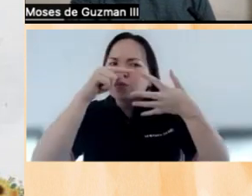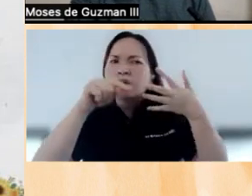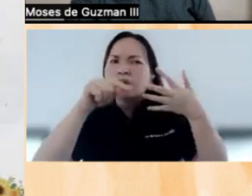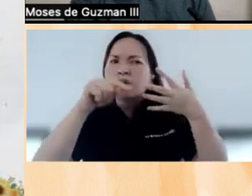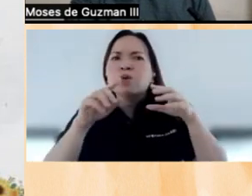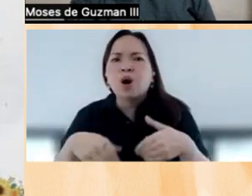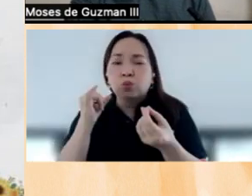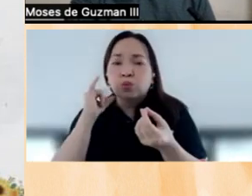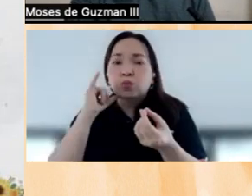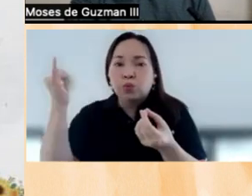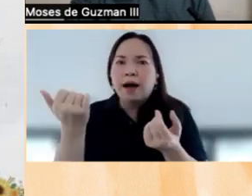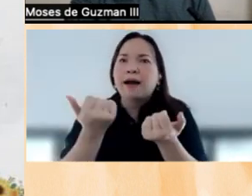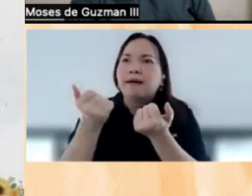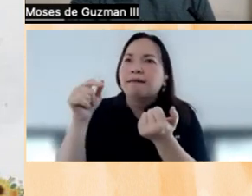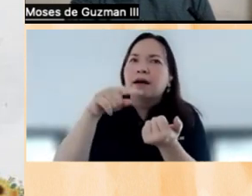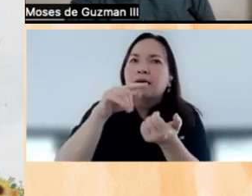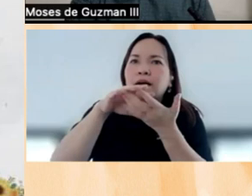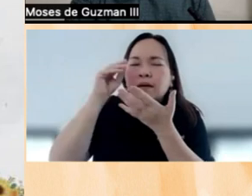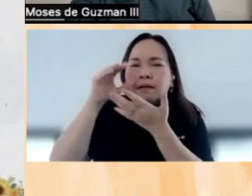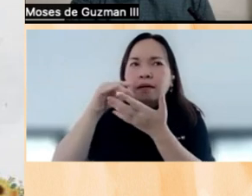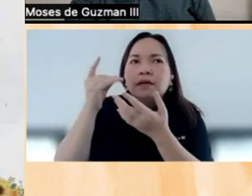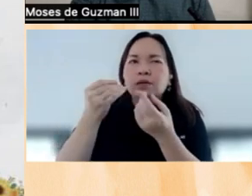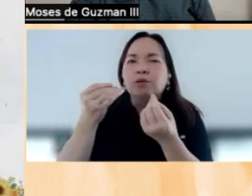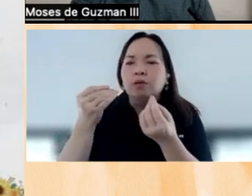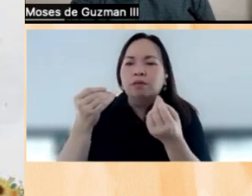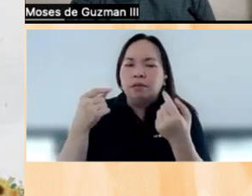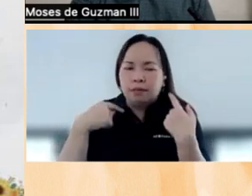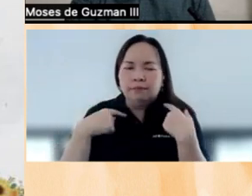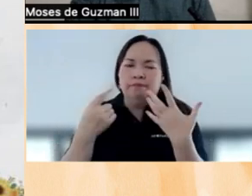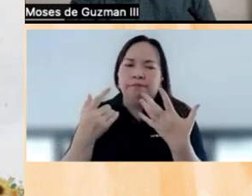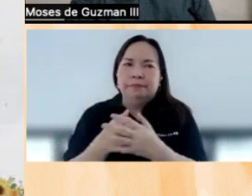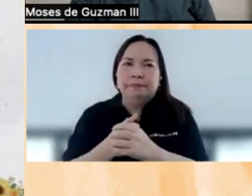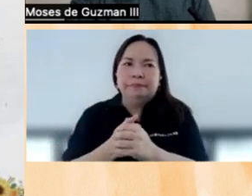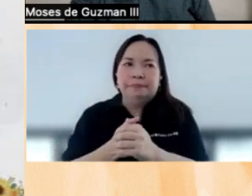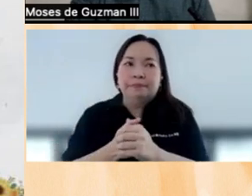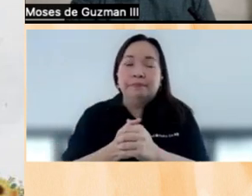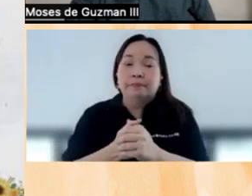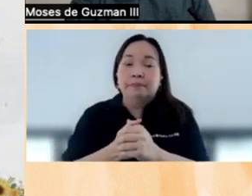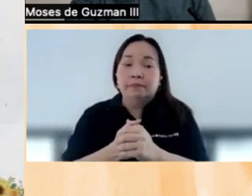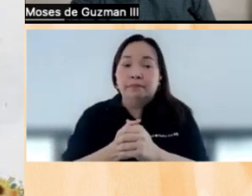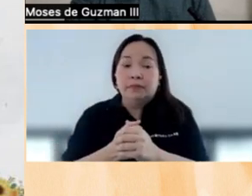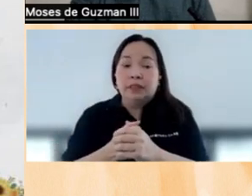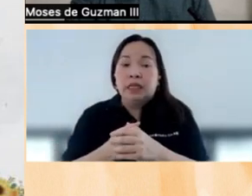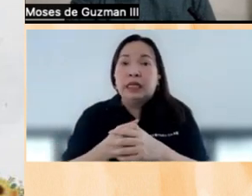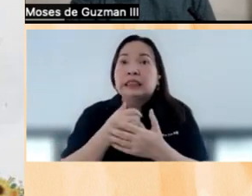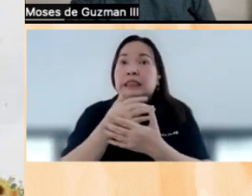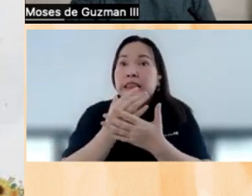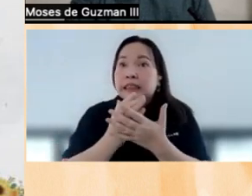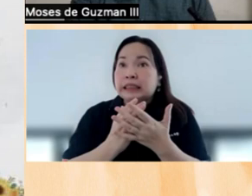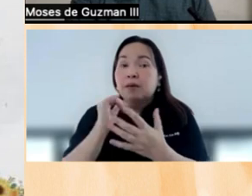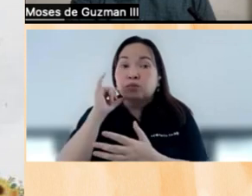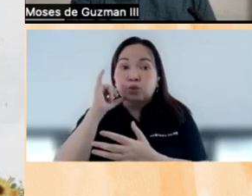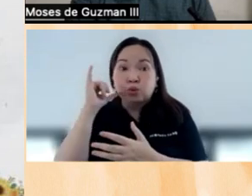Relationship risk factors include adverse childhood experiences like history of abuse,